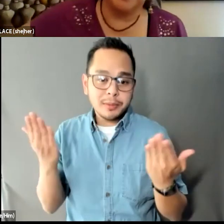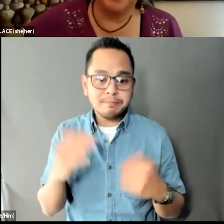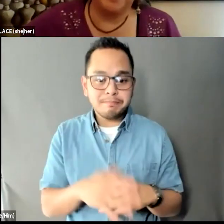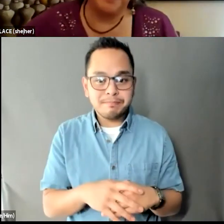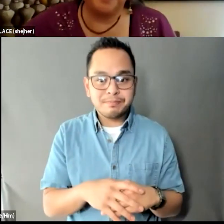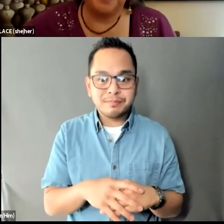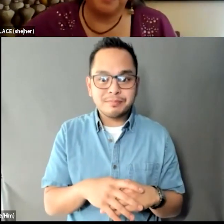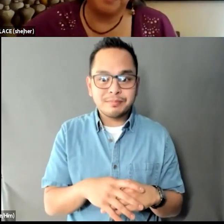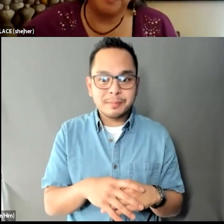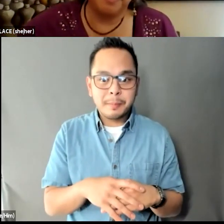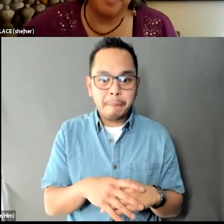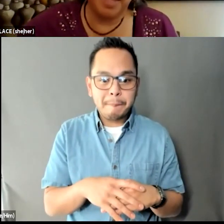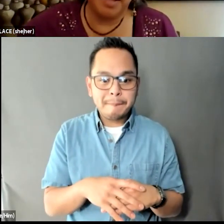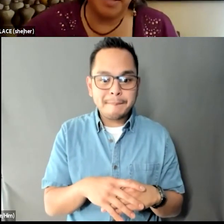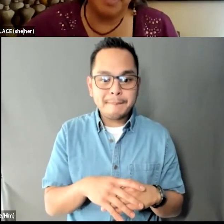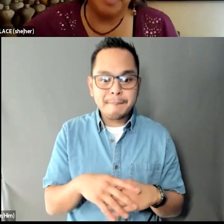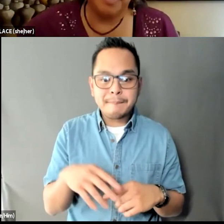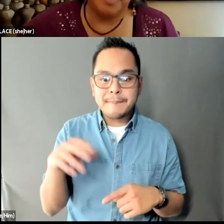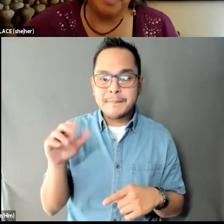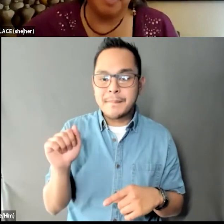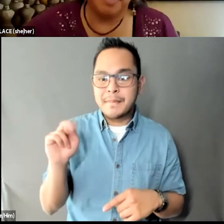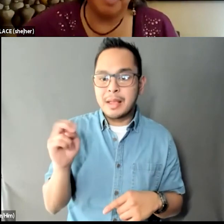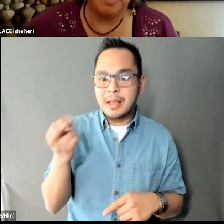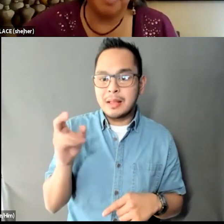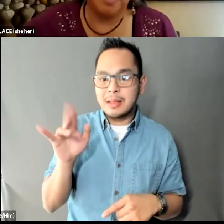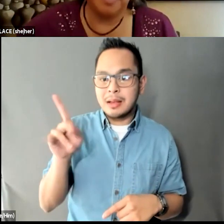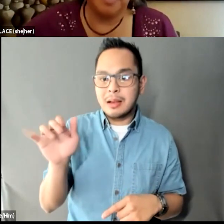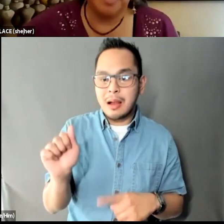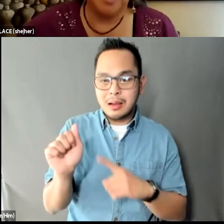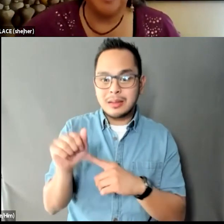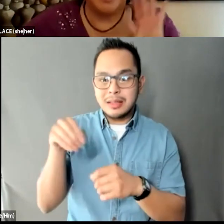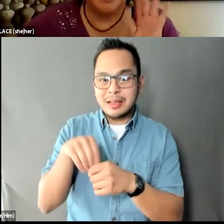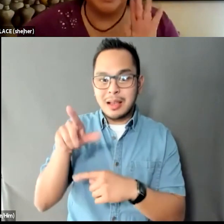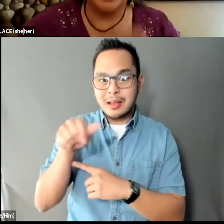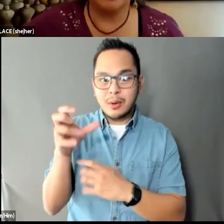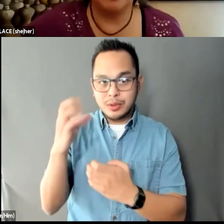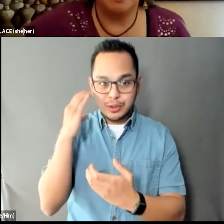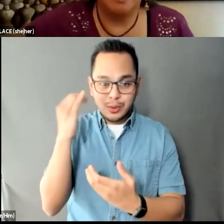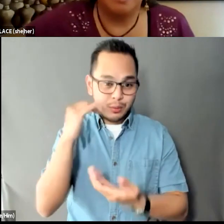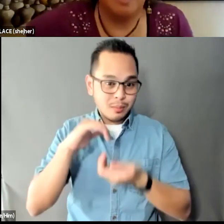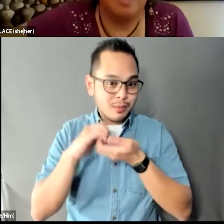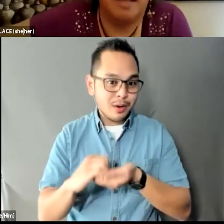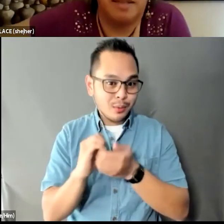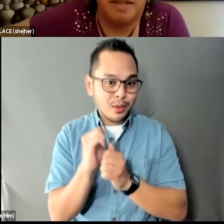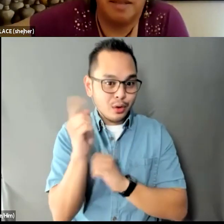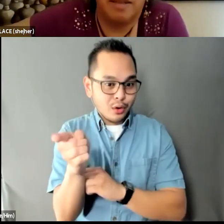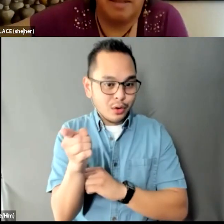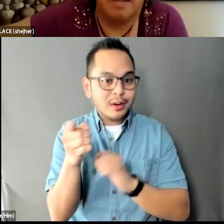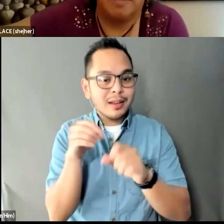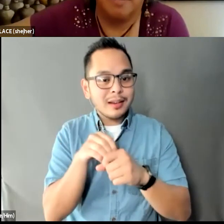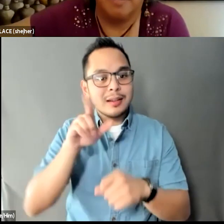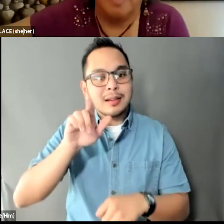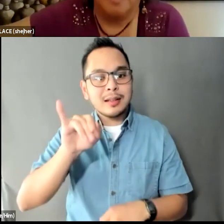like Angelica down in LA, who wants to know if you'll partner with her at the Lincoln